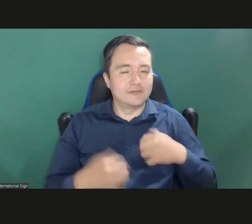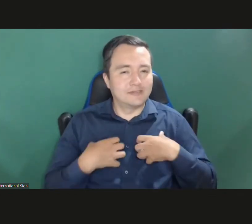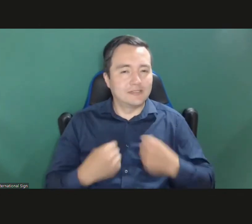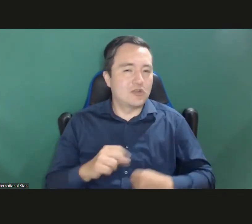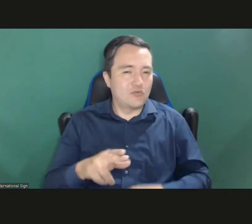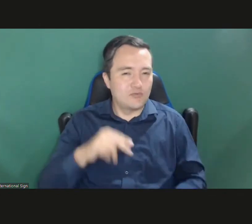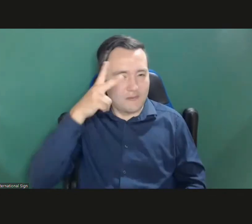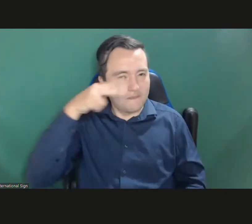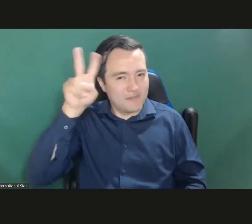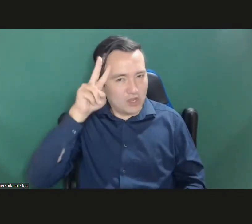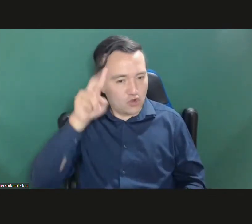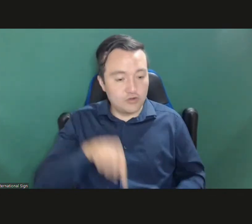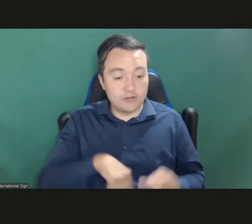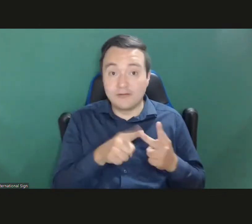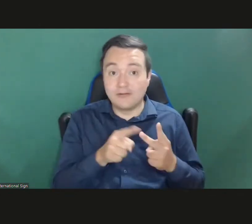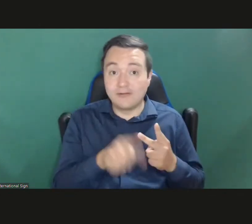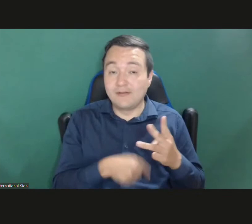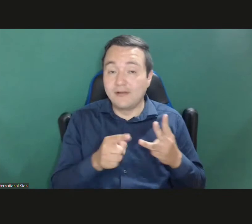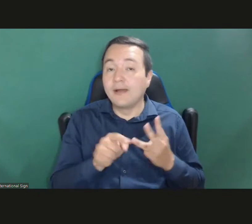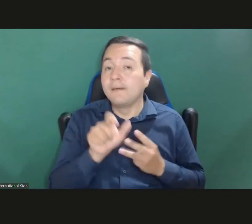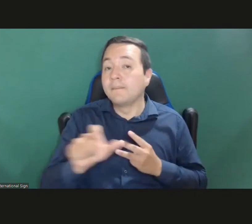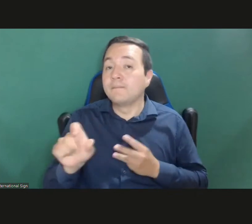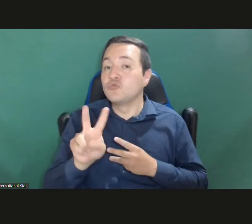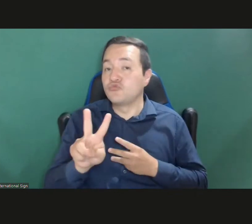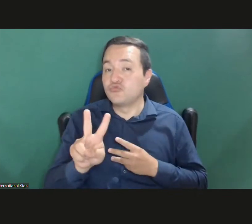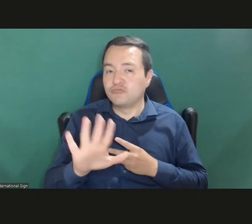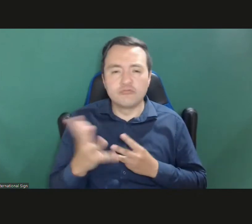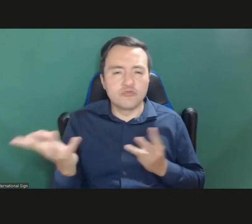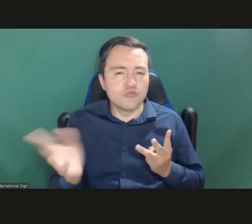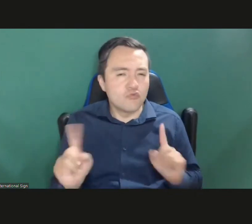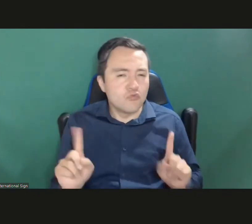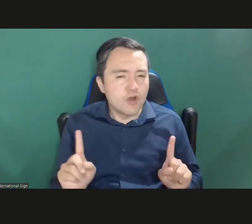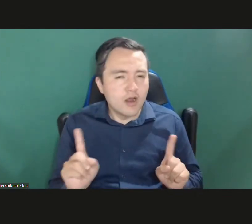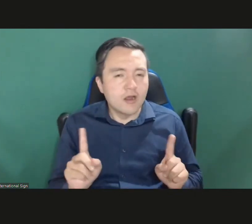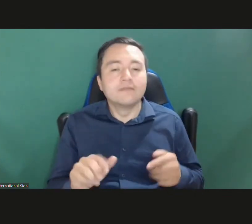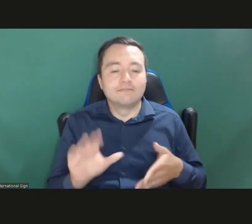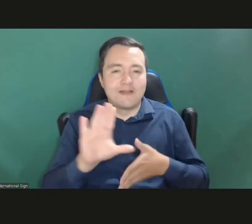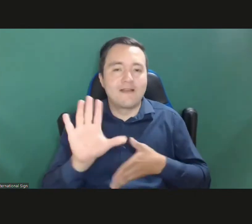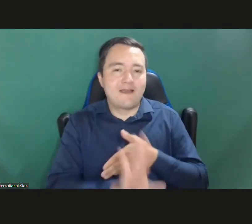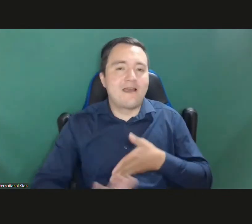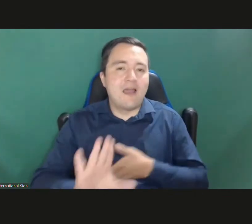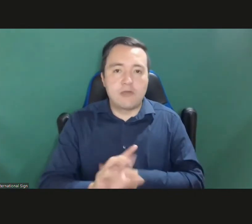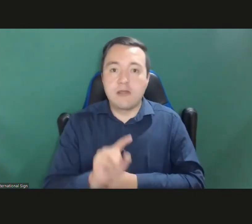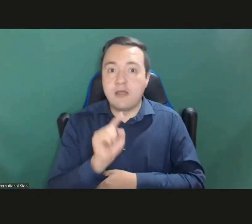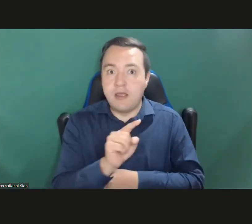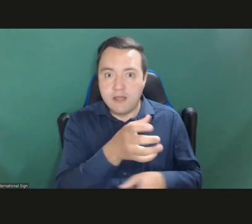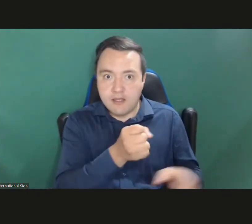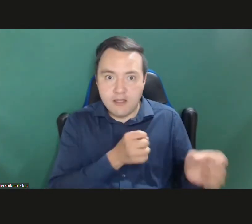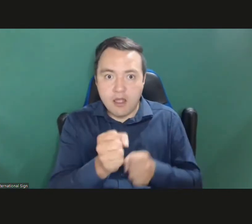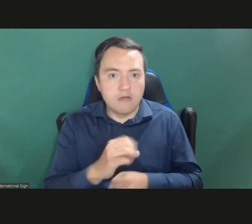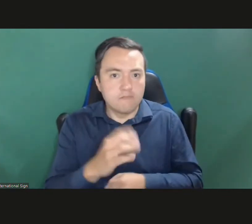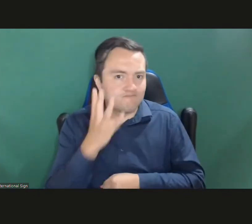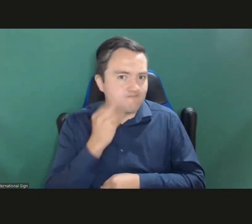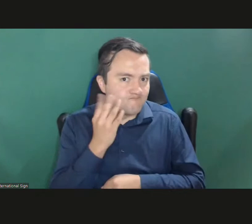of Mexico, and now we are going to have two representatives of the region of the Americas who will address us,